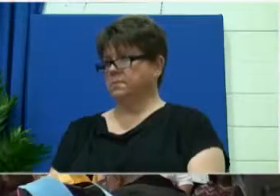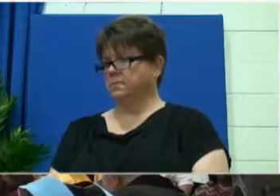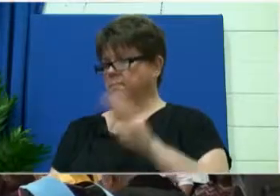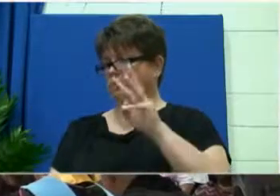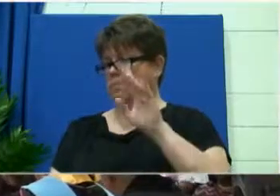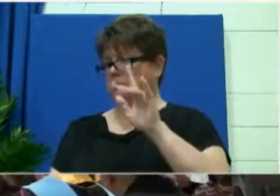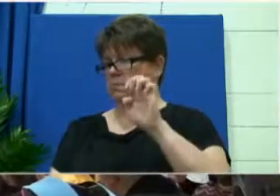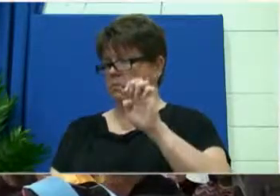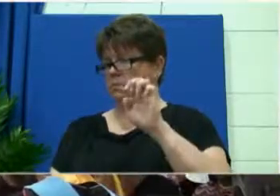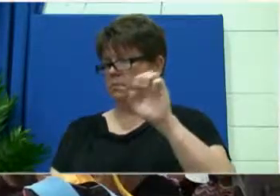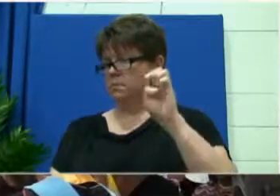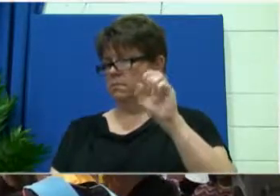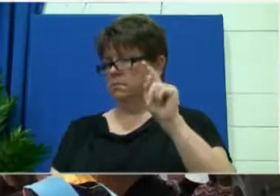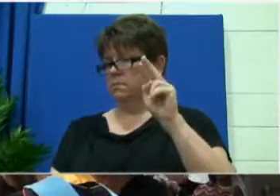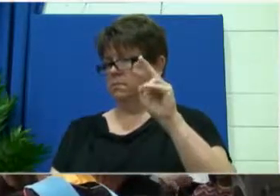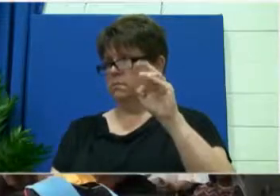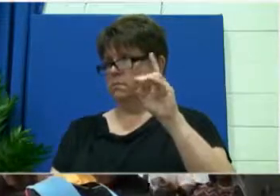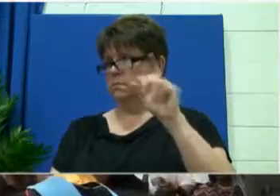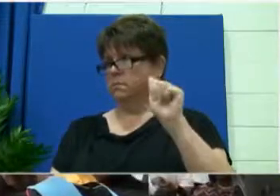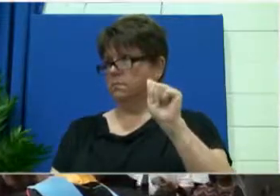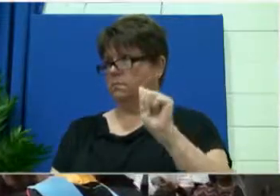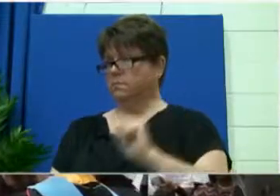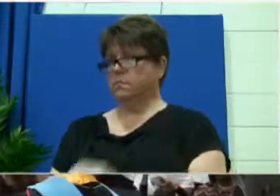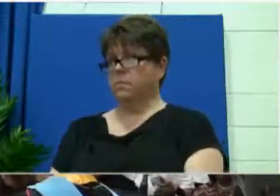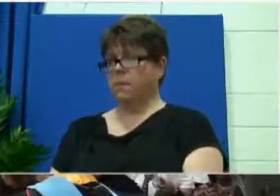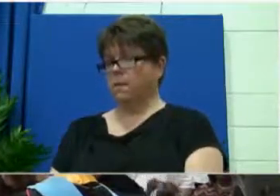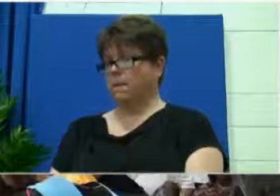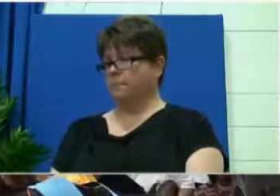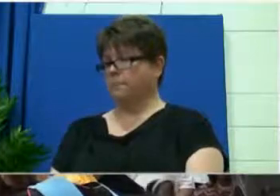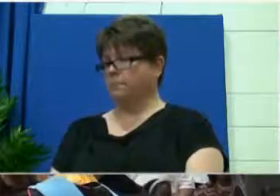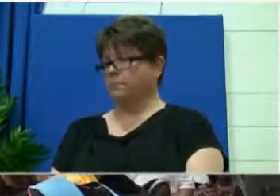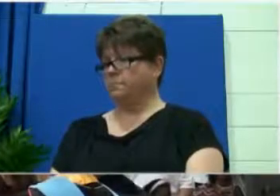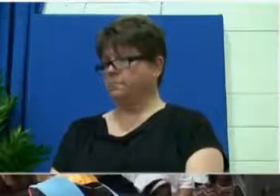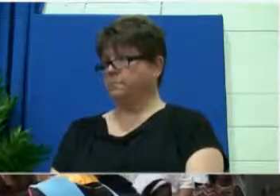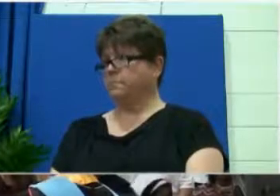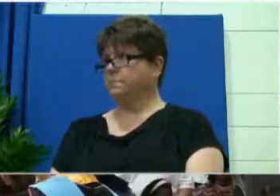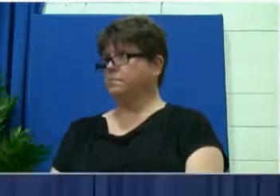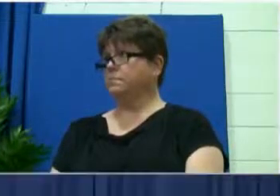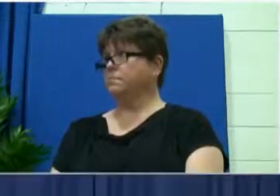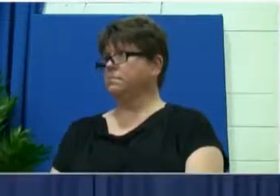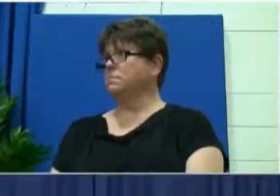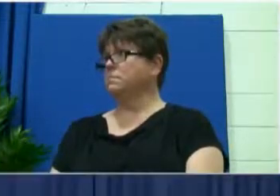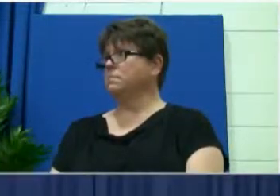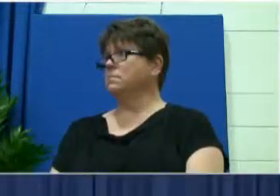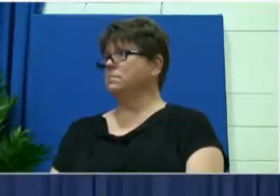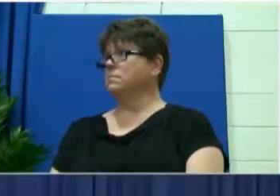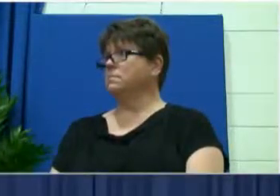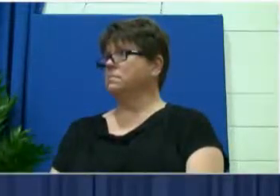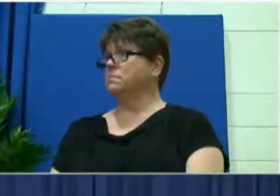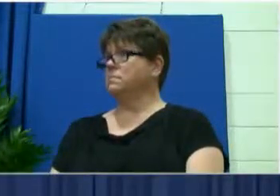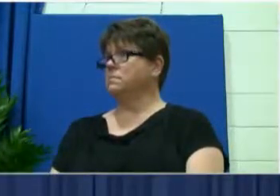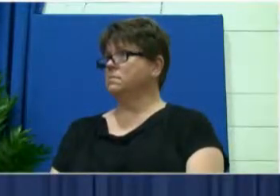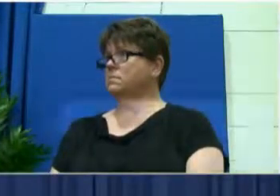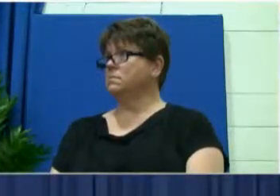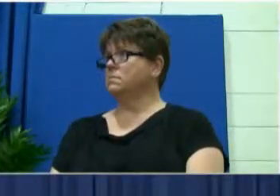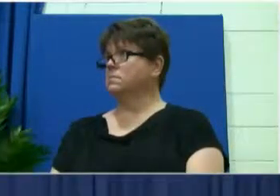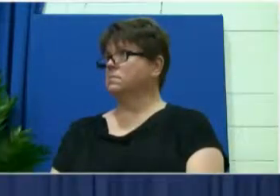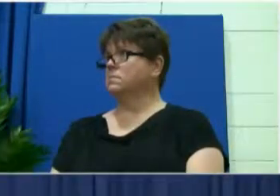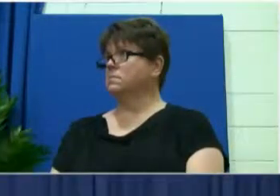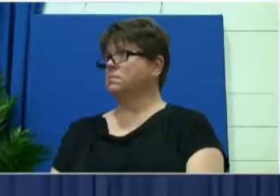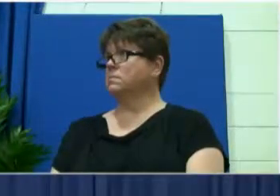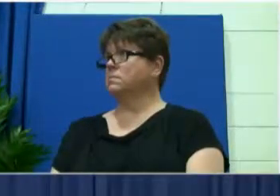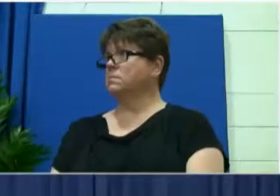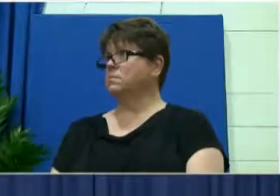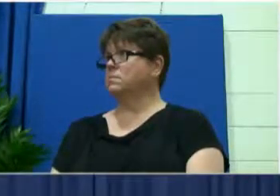Willie A. Estrada, General Studies Associate degree, and his diploma presented by Kathy Overstreet, one